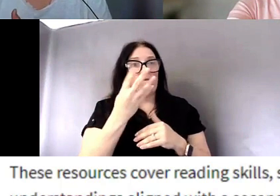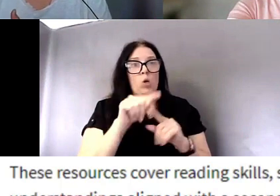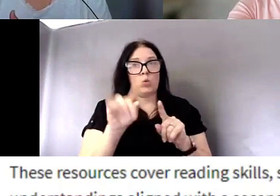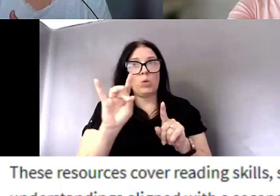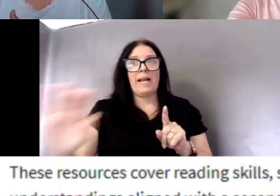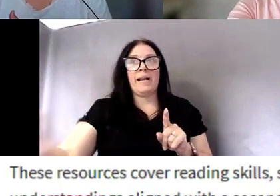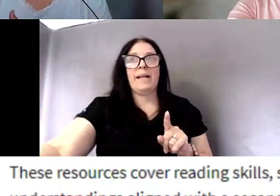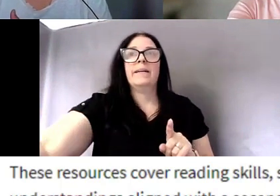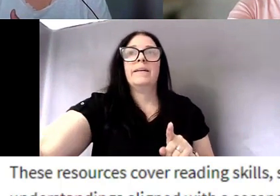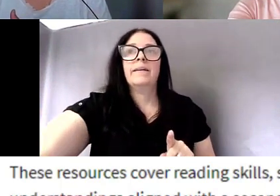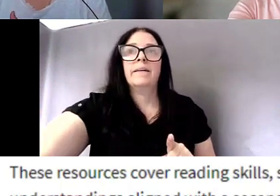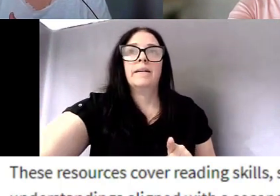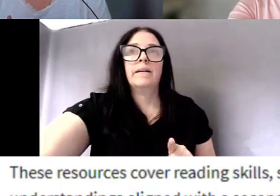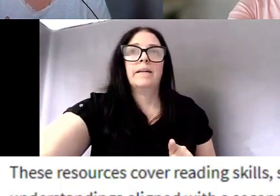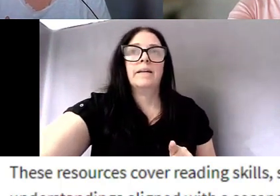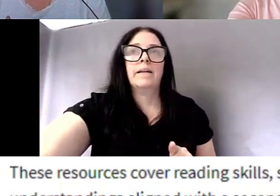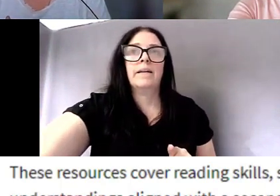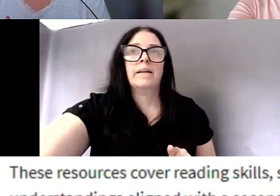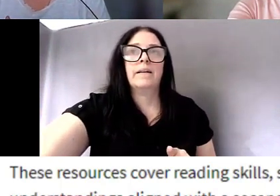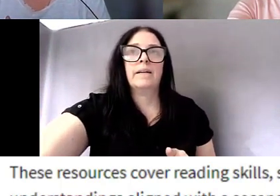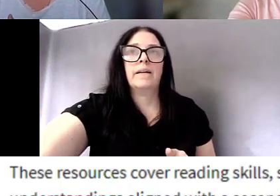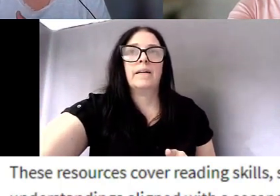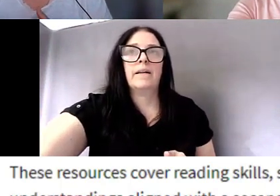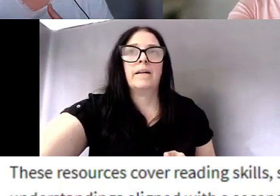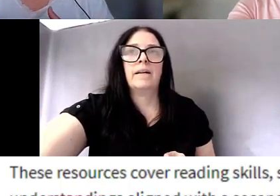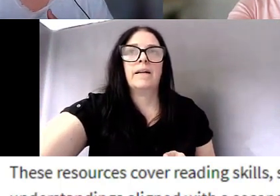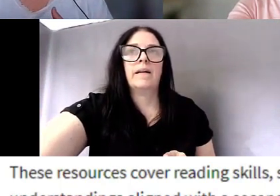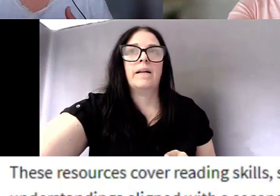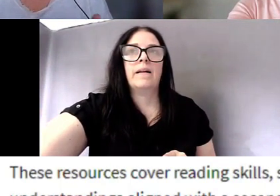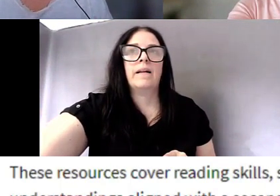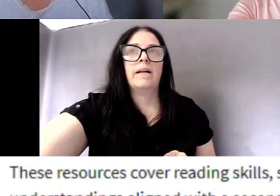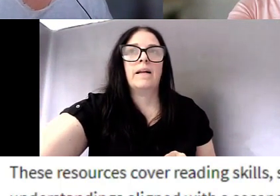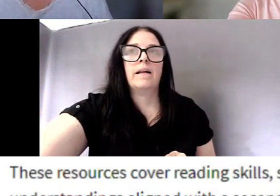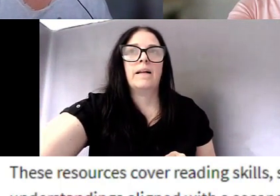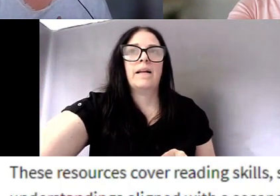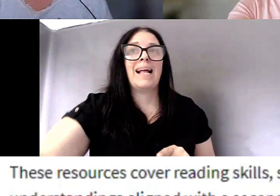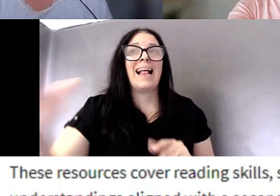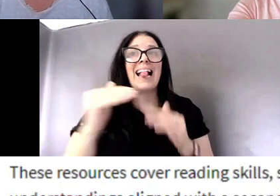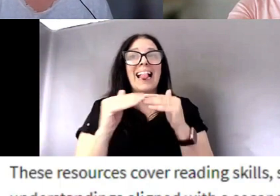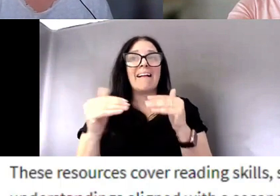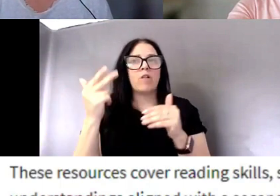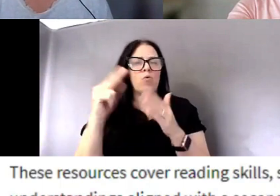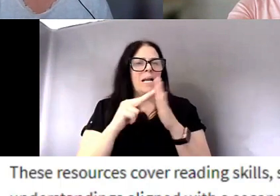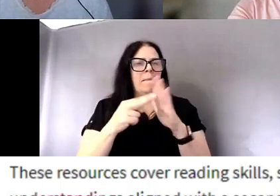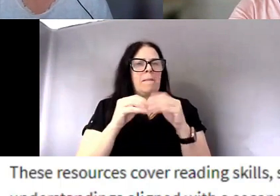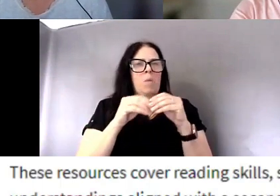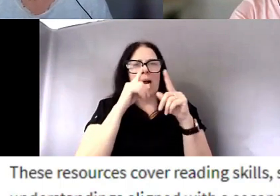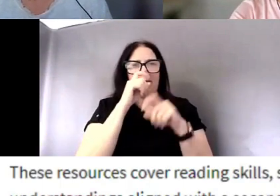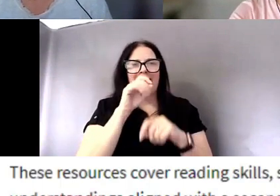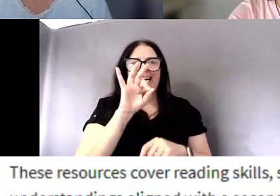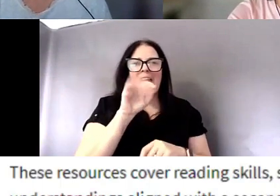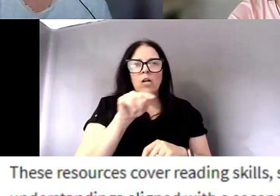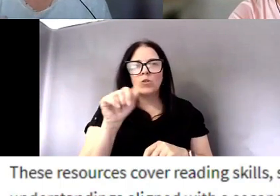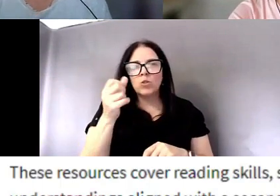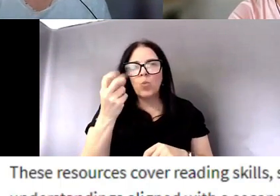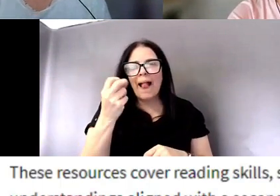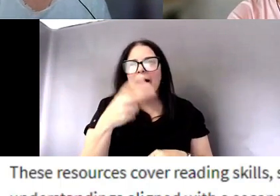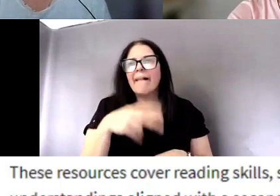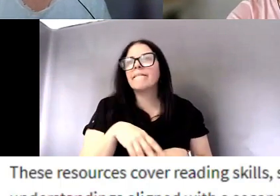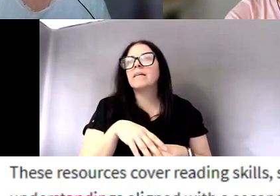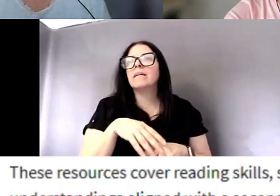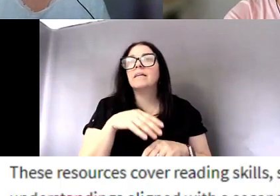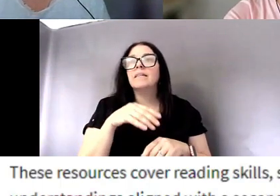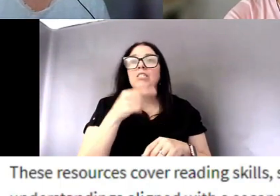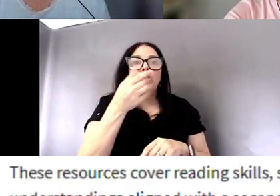a secondary equivalency, 9 to 12, addressing anyone who might be doing GED and the